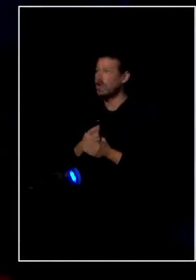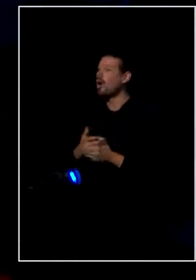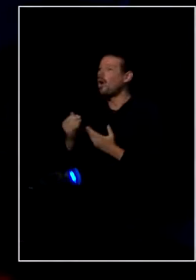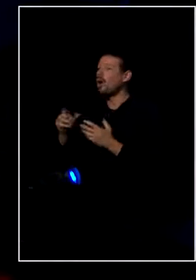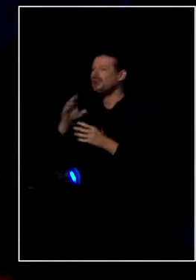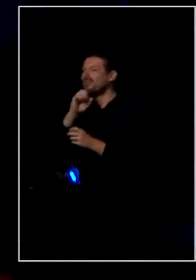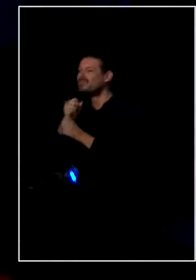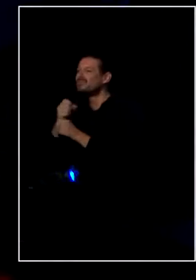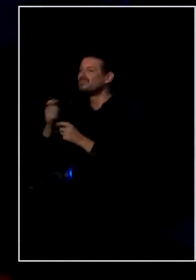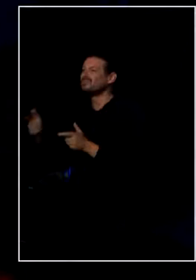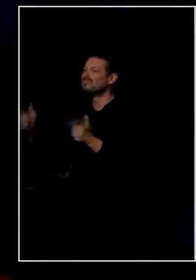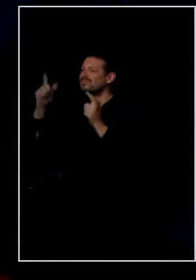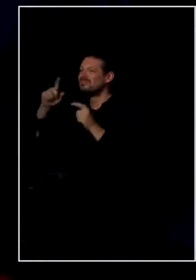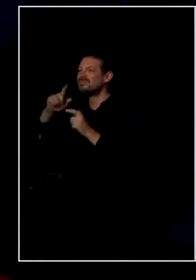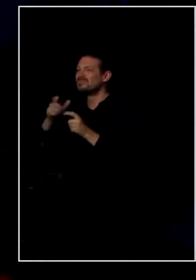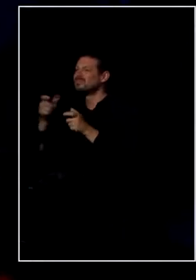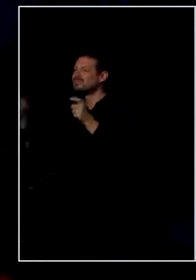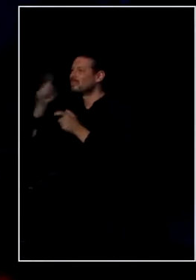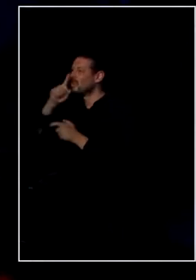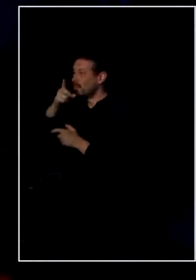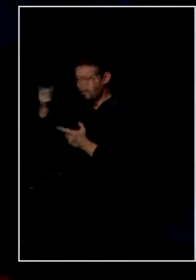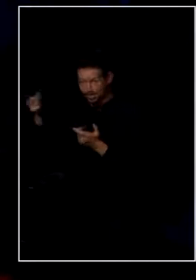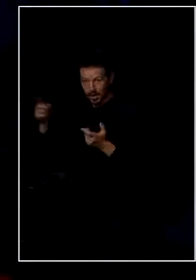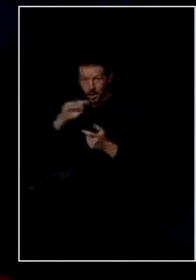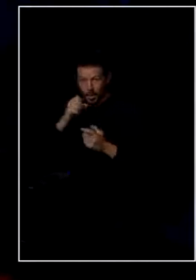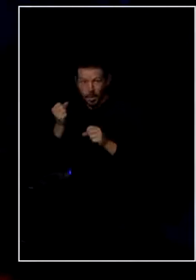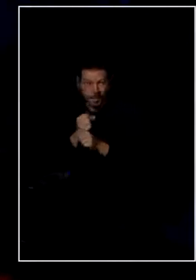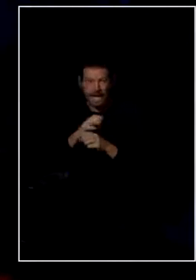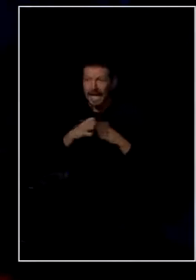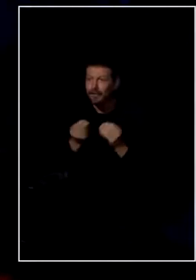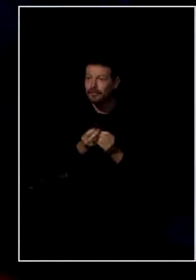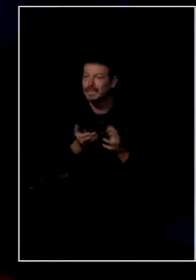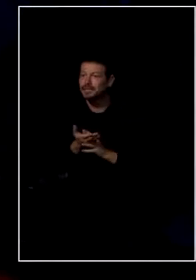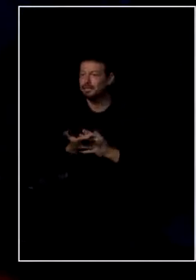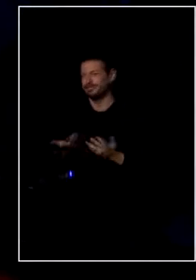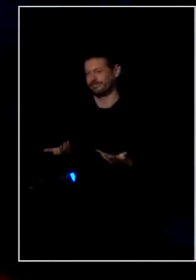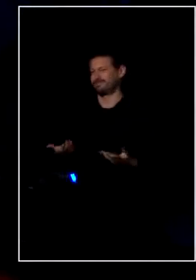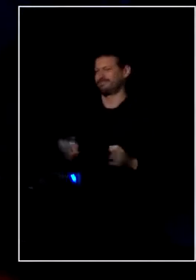suddenly just be like, yes, let's make everything accessible and not care about money.